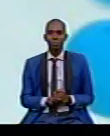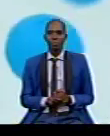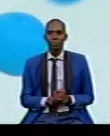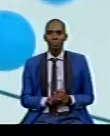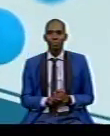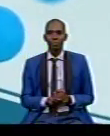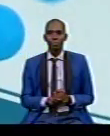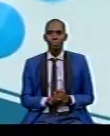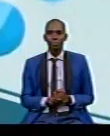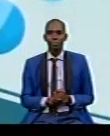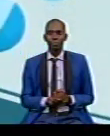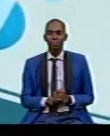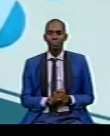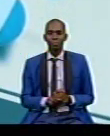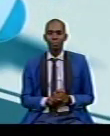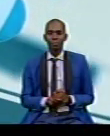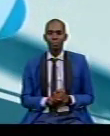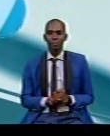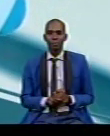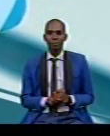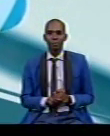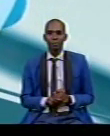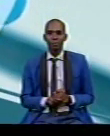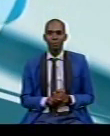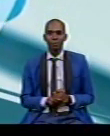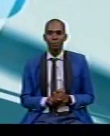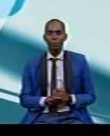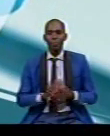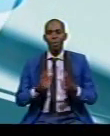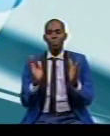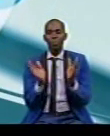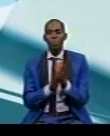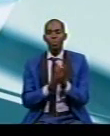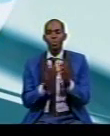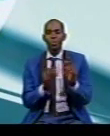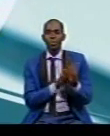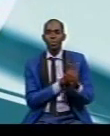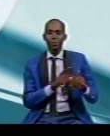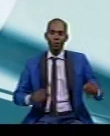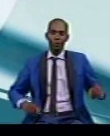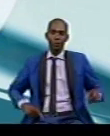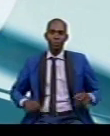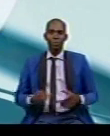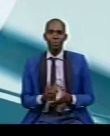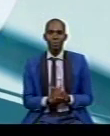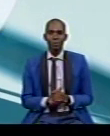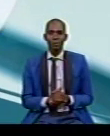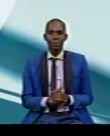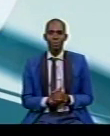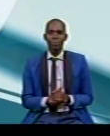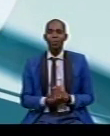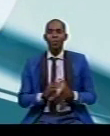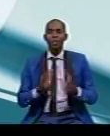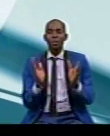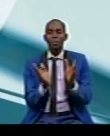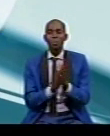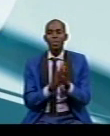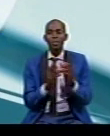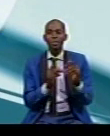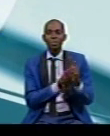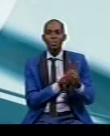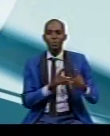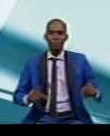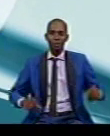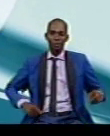22. In verse 22, and oft times the Lord, it has cast him into the